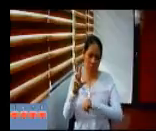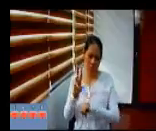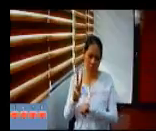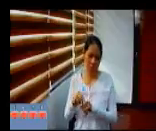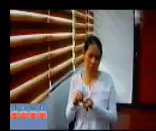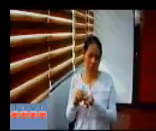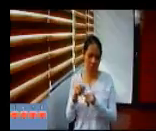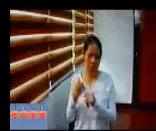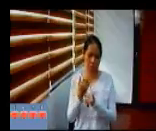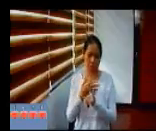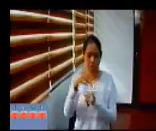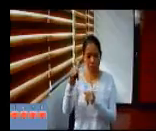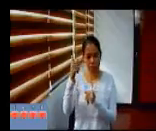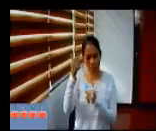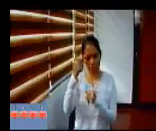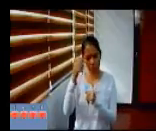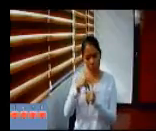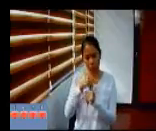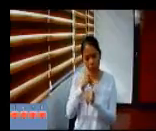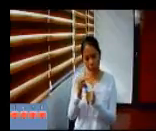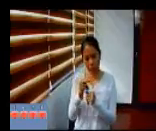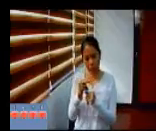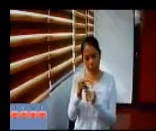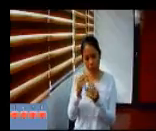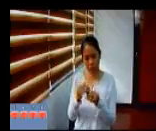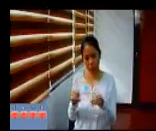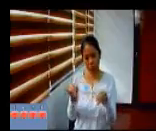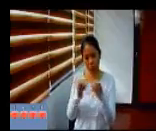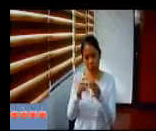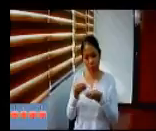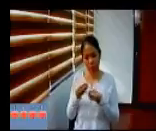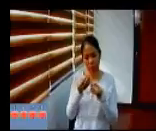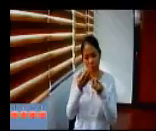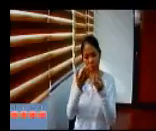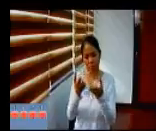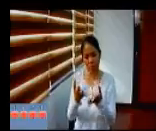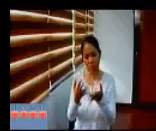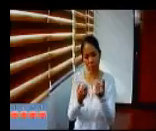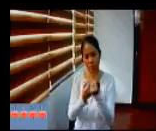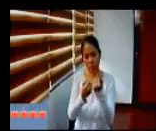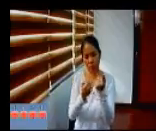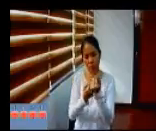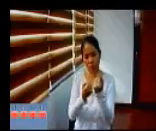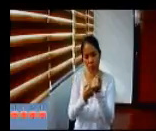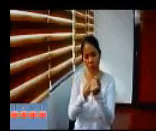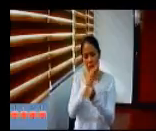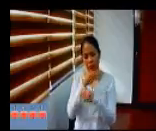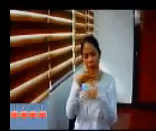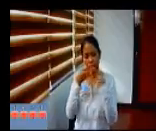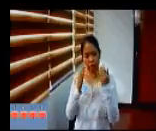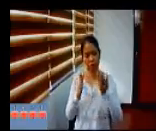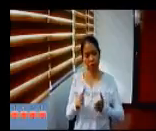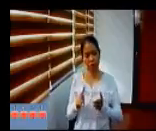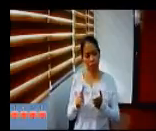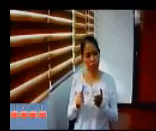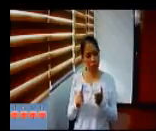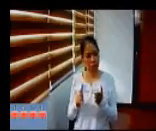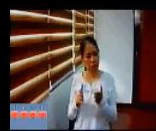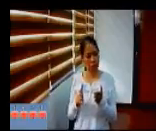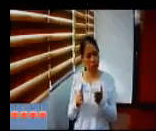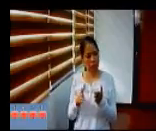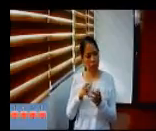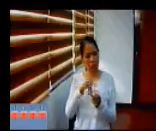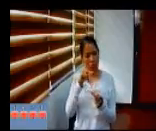Our government does not essentially provide adequate subsidies to our farmers, just like what other, particularly